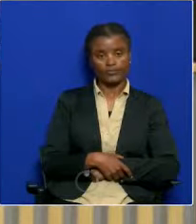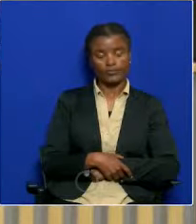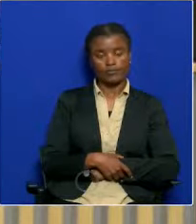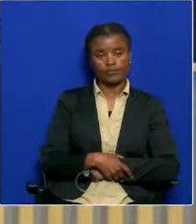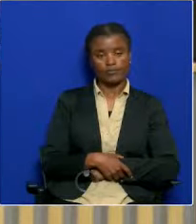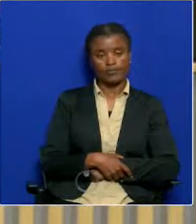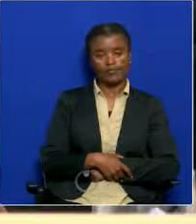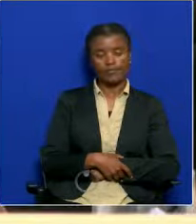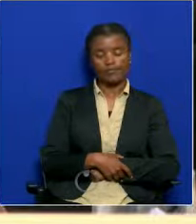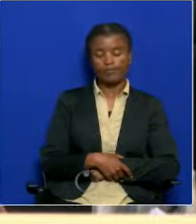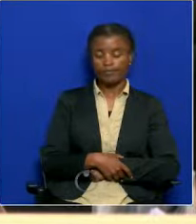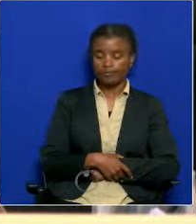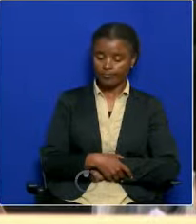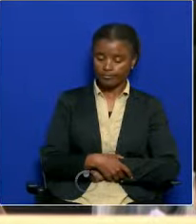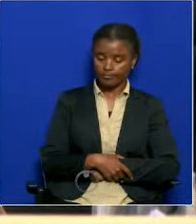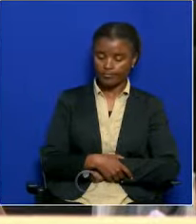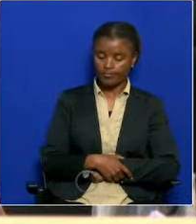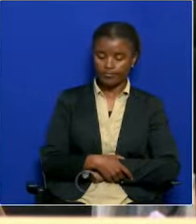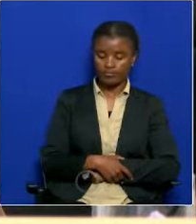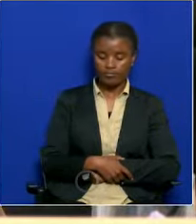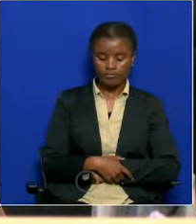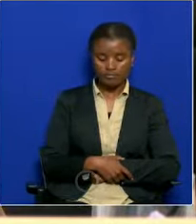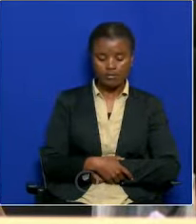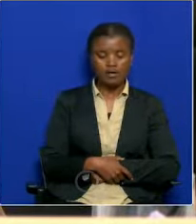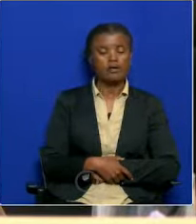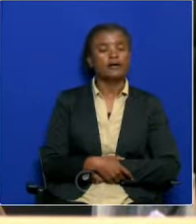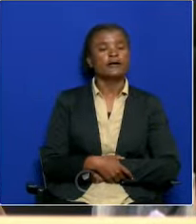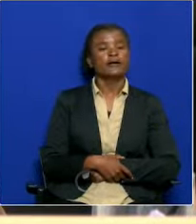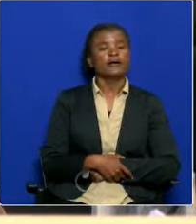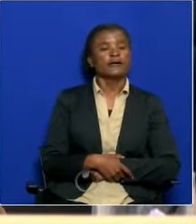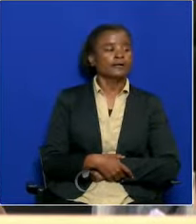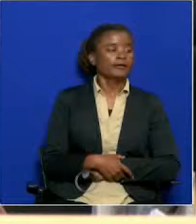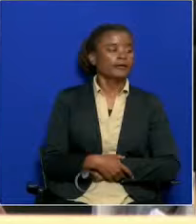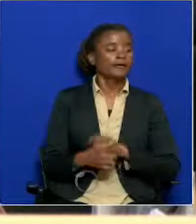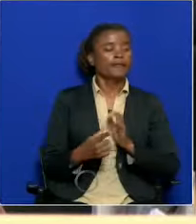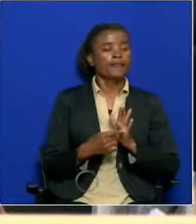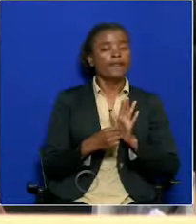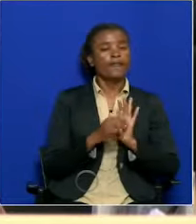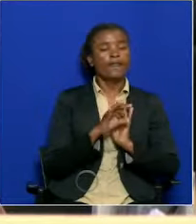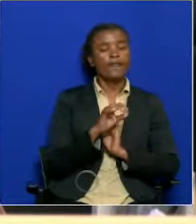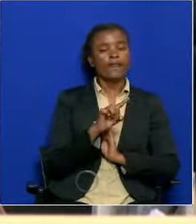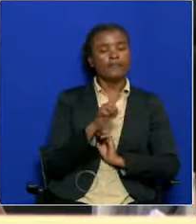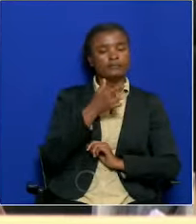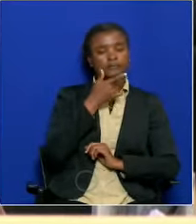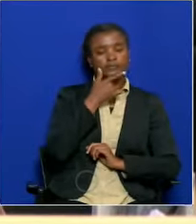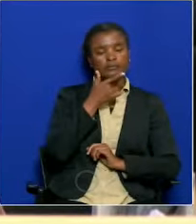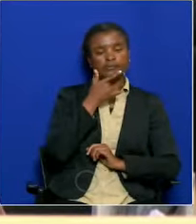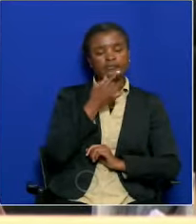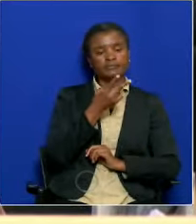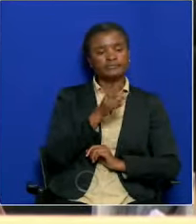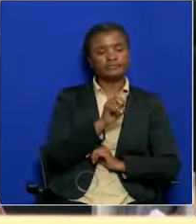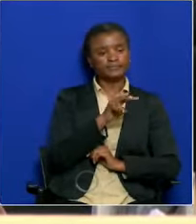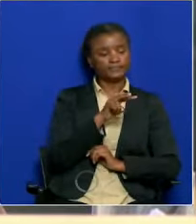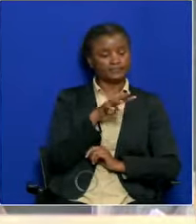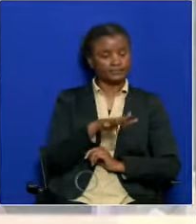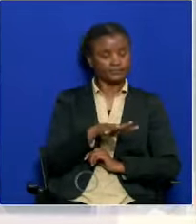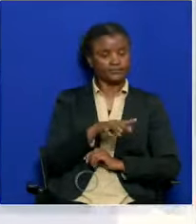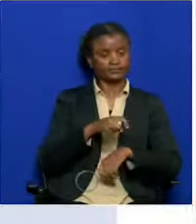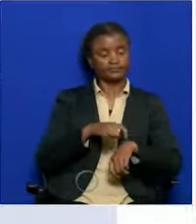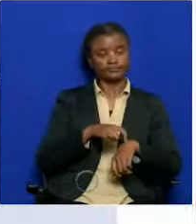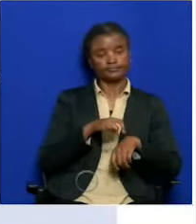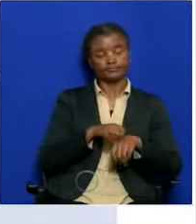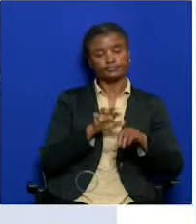So this, on the 31st of December 2024, at 9:42, there's